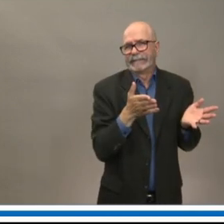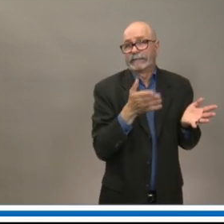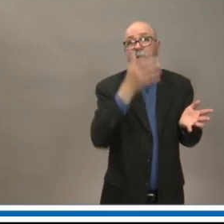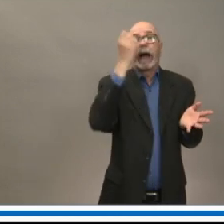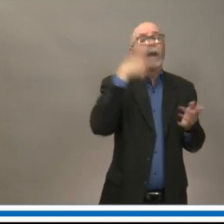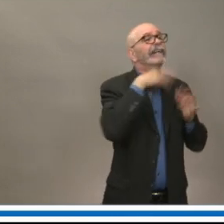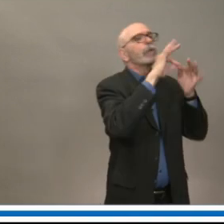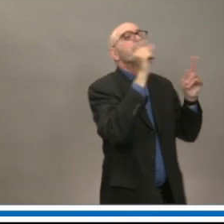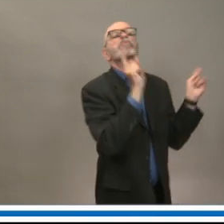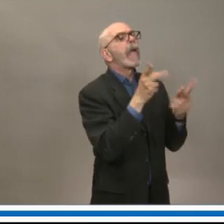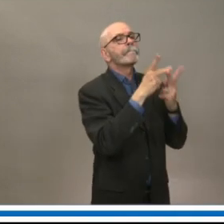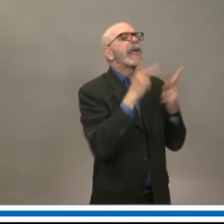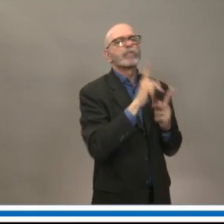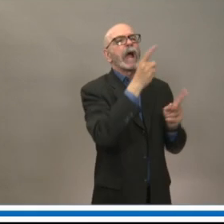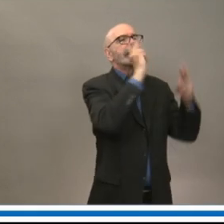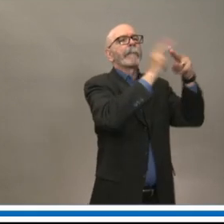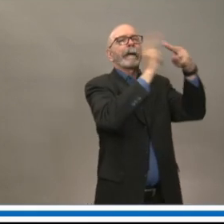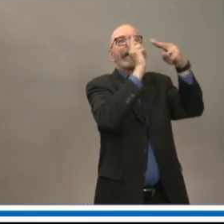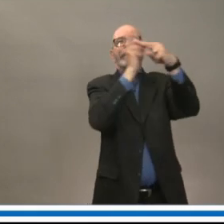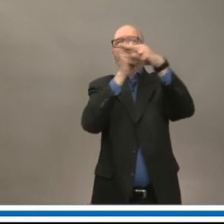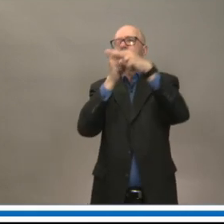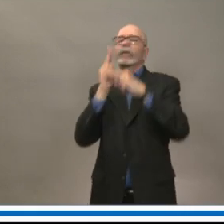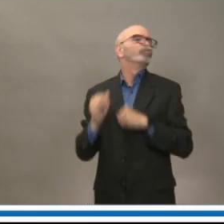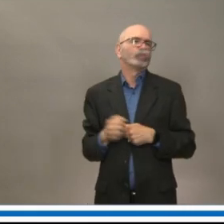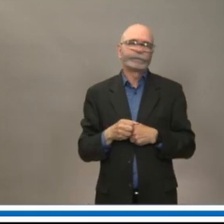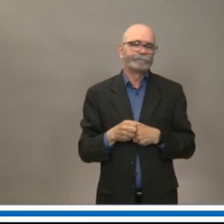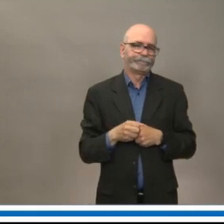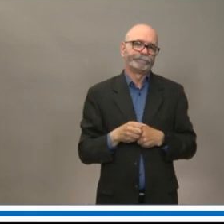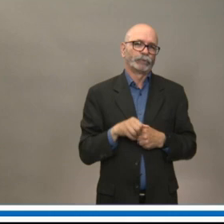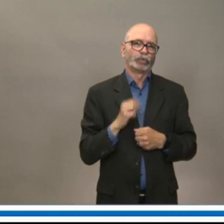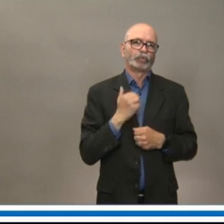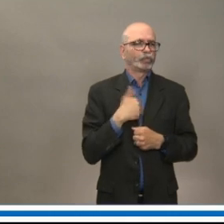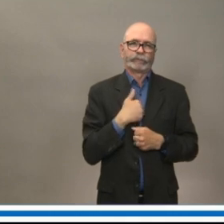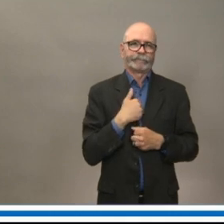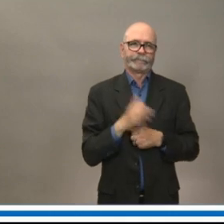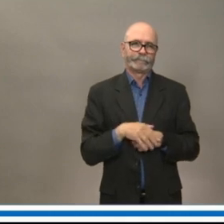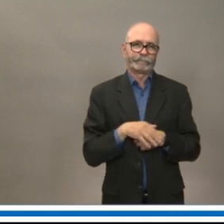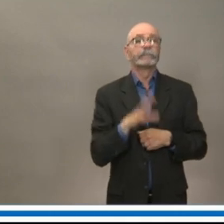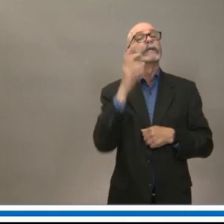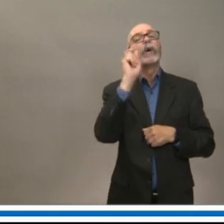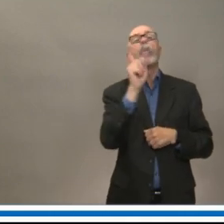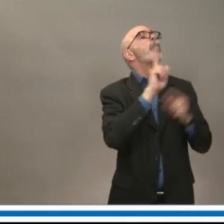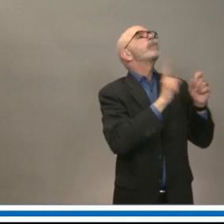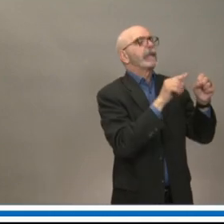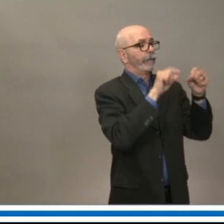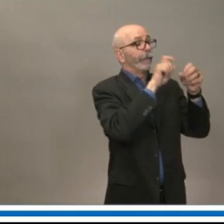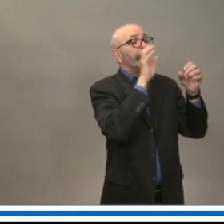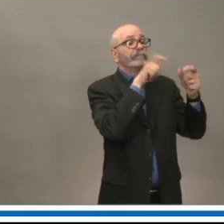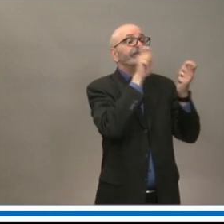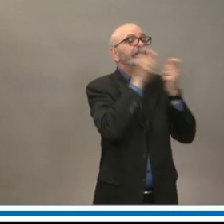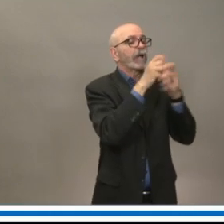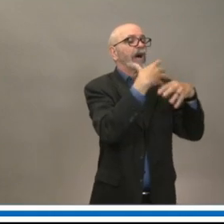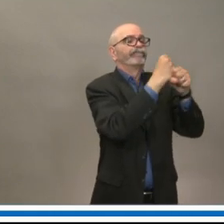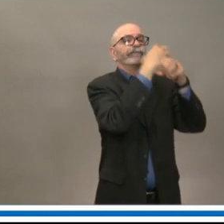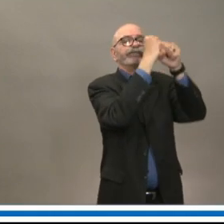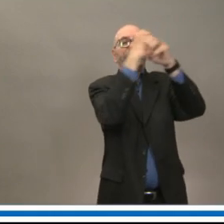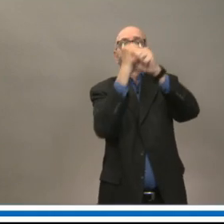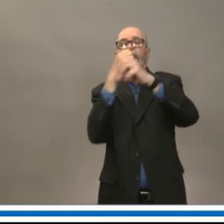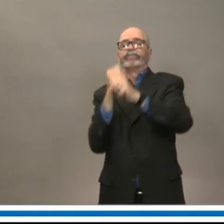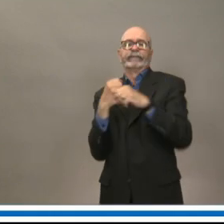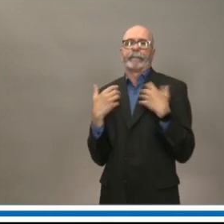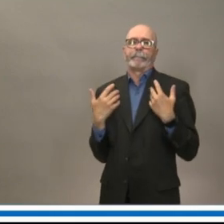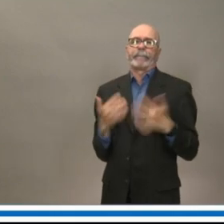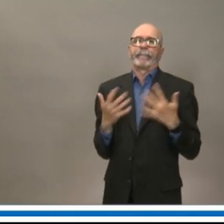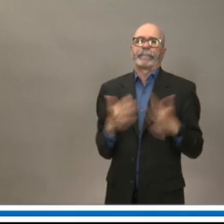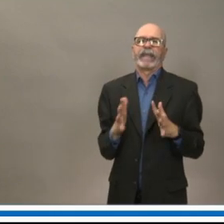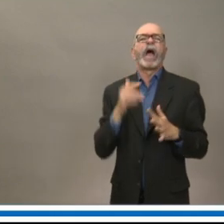looking at how we succinctly summarize all that information. So you can expect to start to see that as part of the daily press